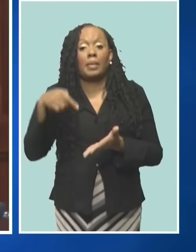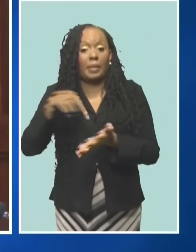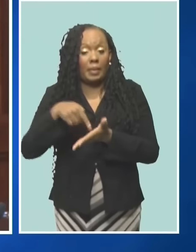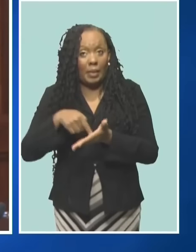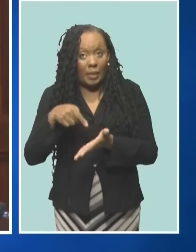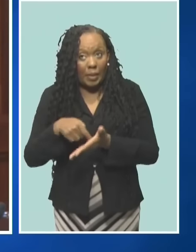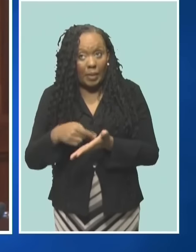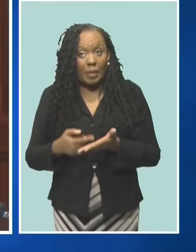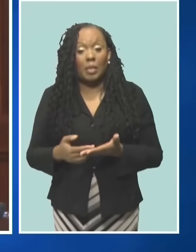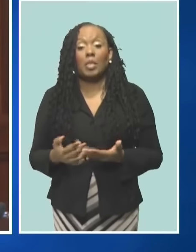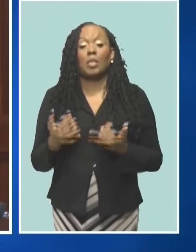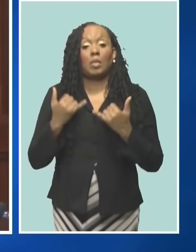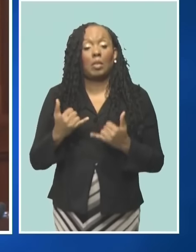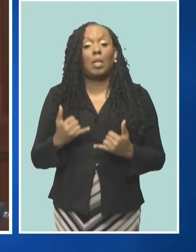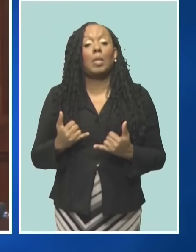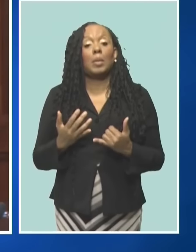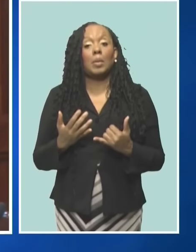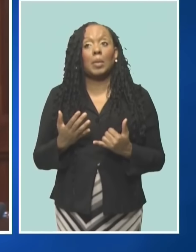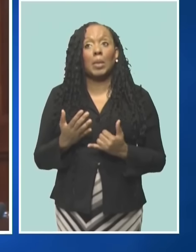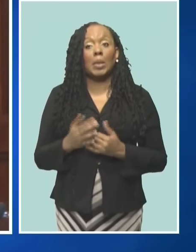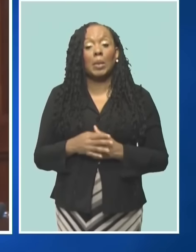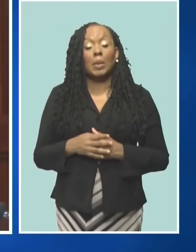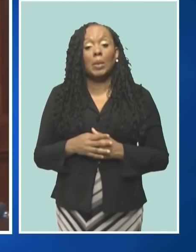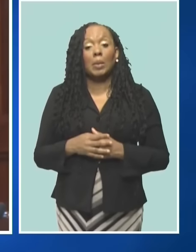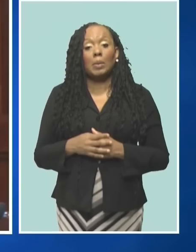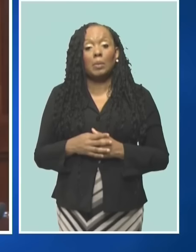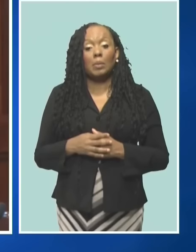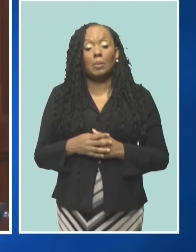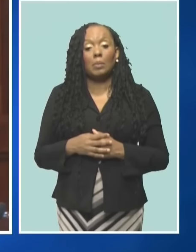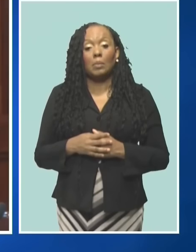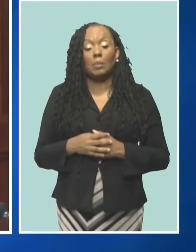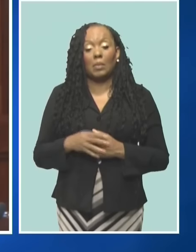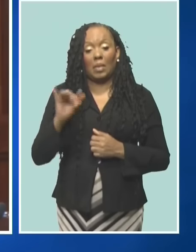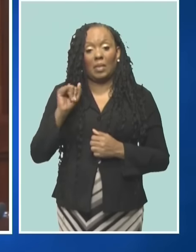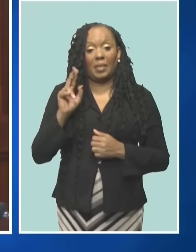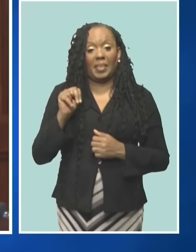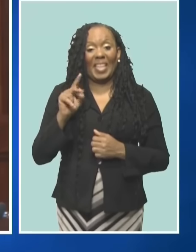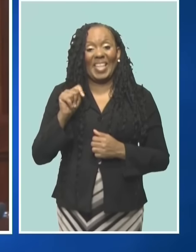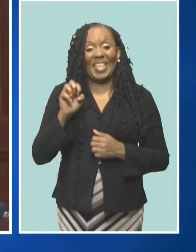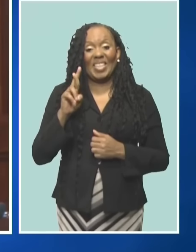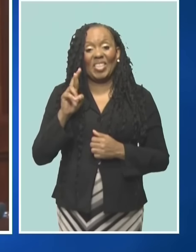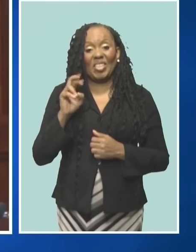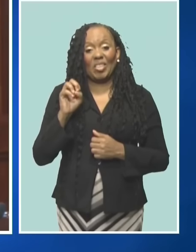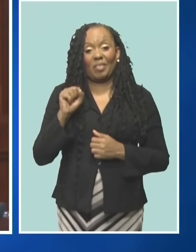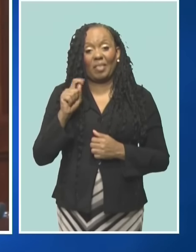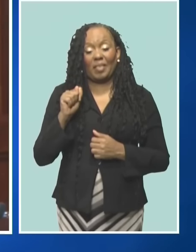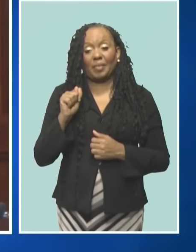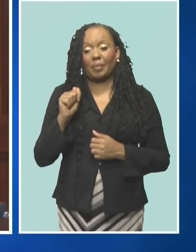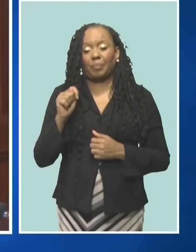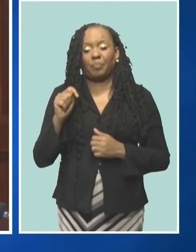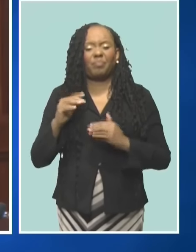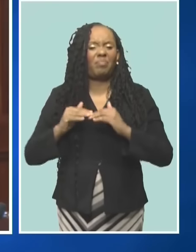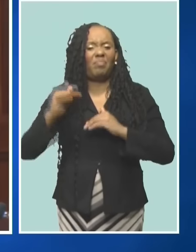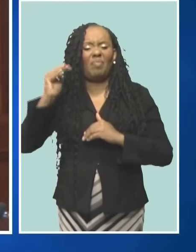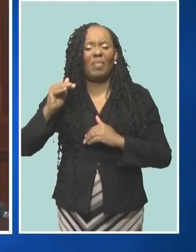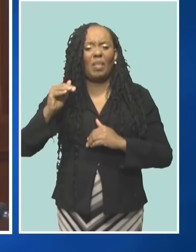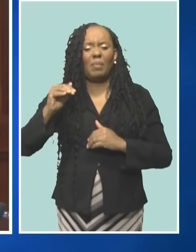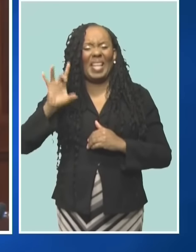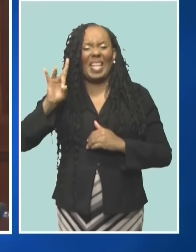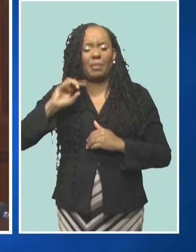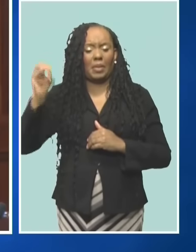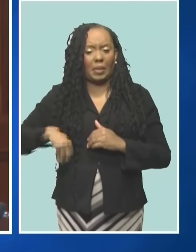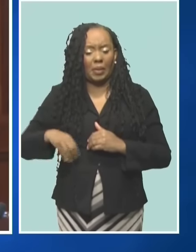which is currently, some of it is currently now, the interest rate is at as high as 8%, sir. And we